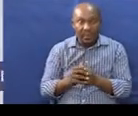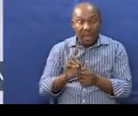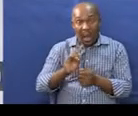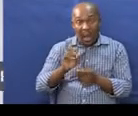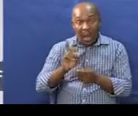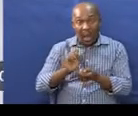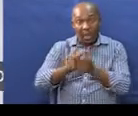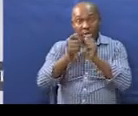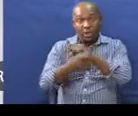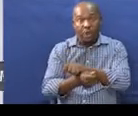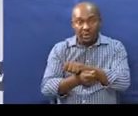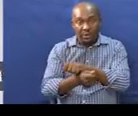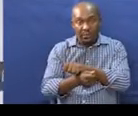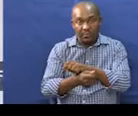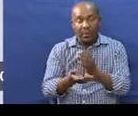will be